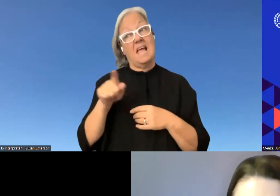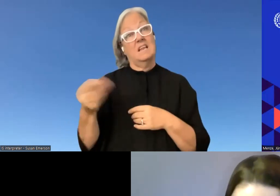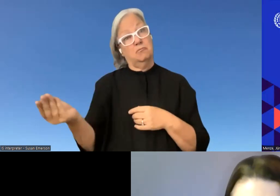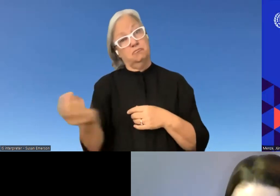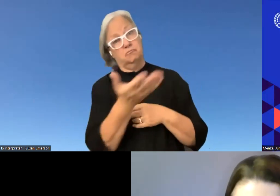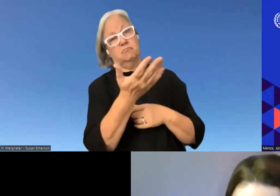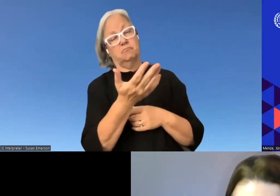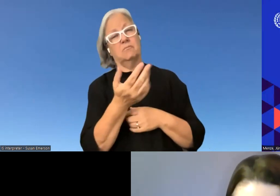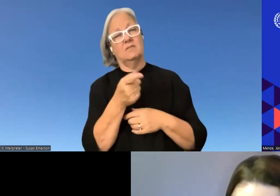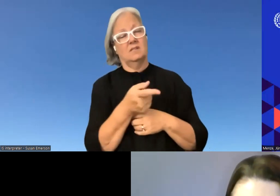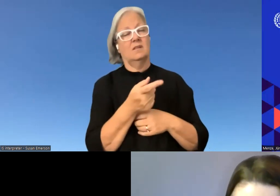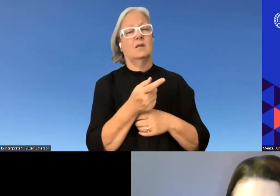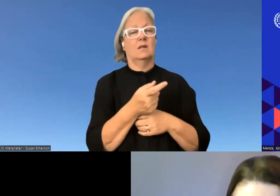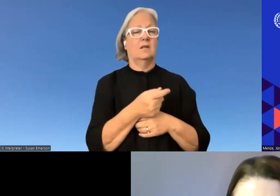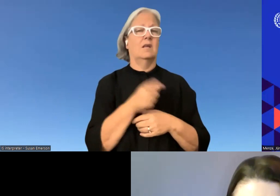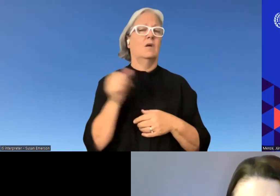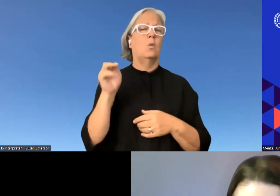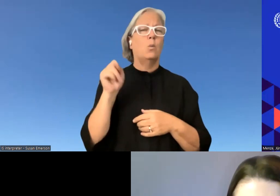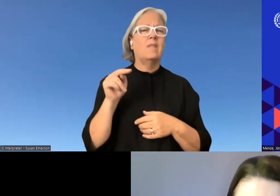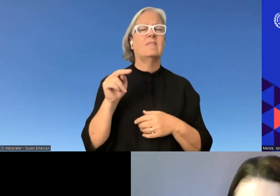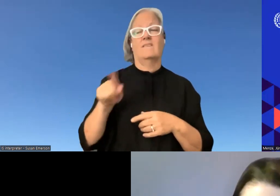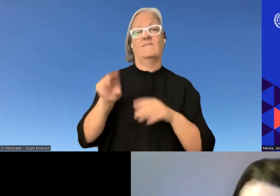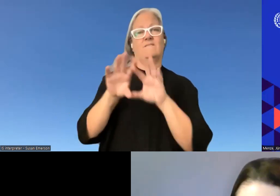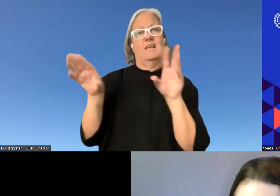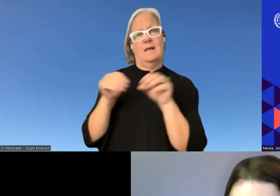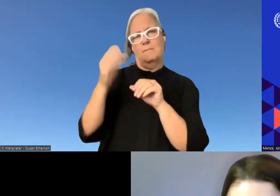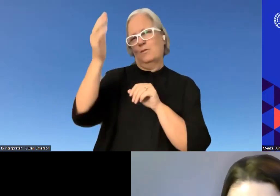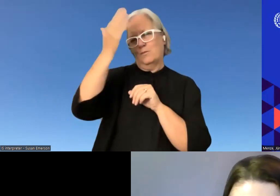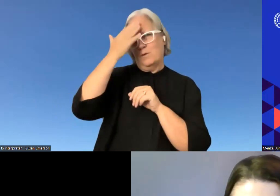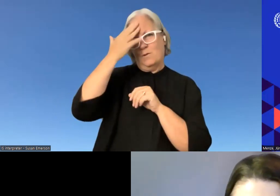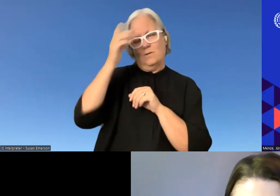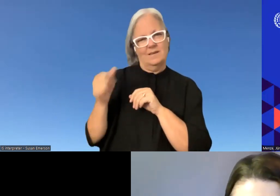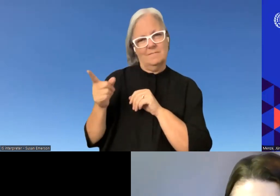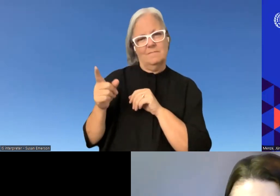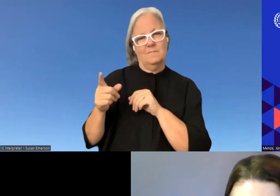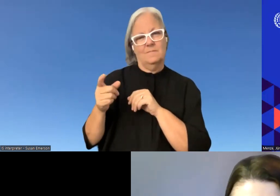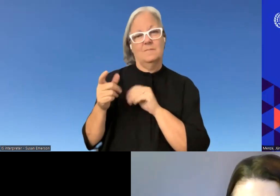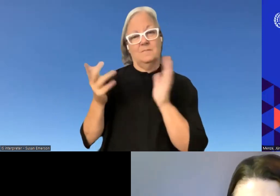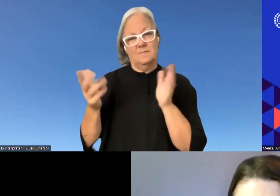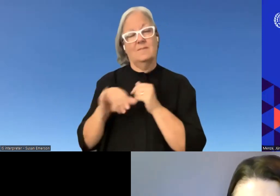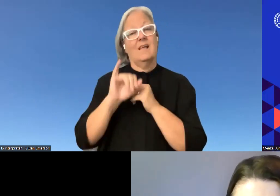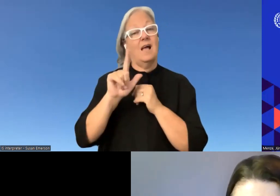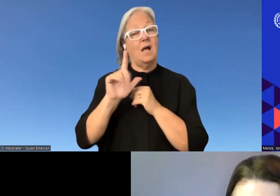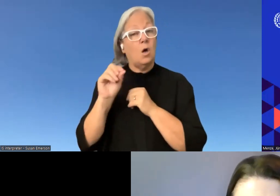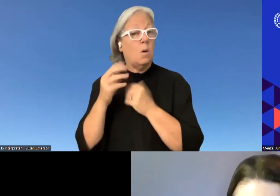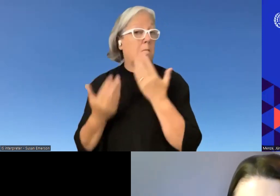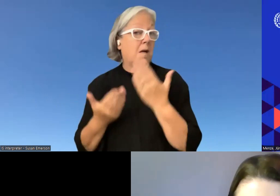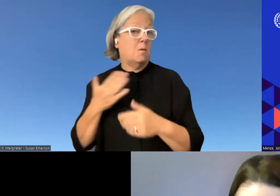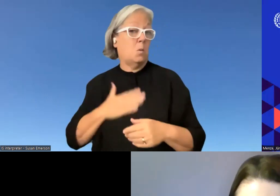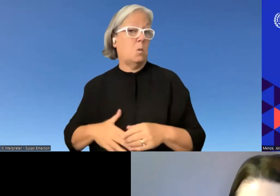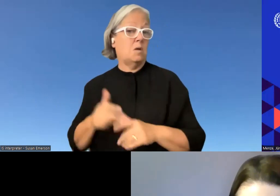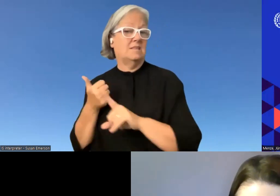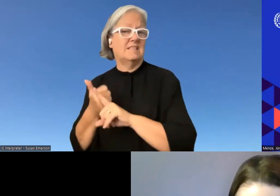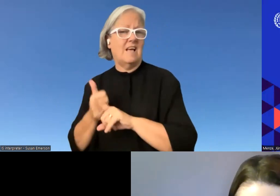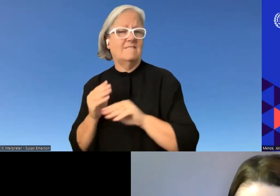sure that colleagues in the UN family know about it. Yes. Let's see if as ILO want to submit something, but that's clear and